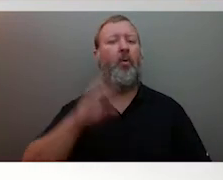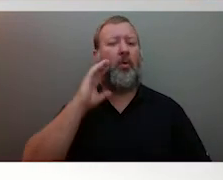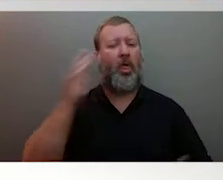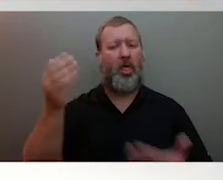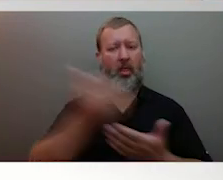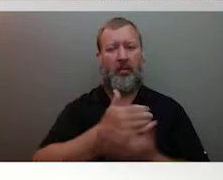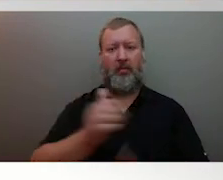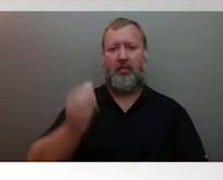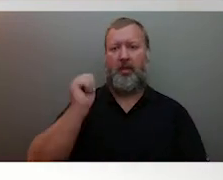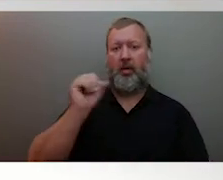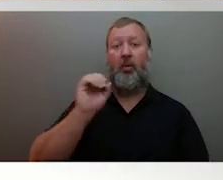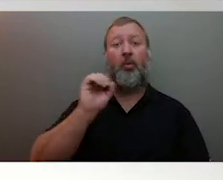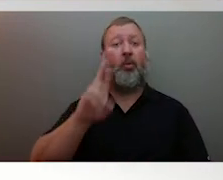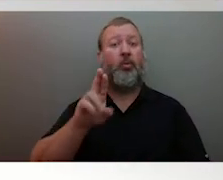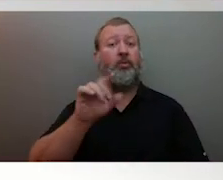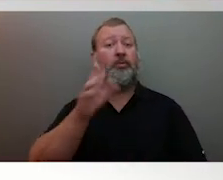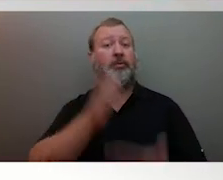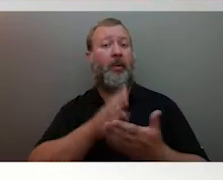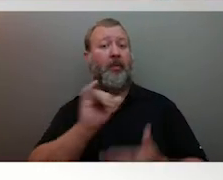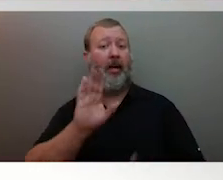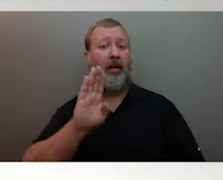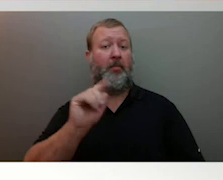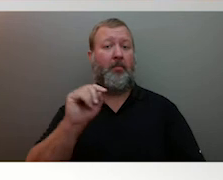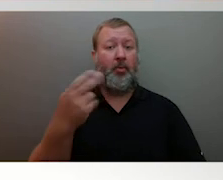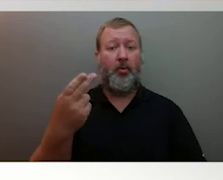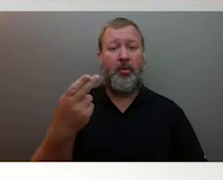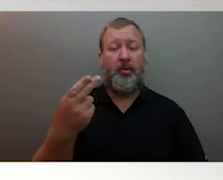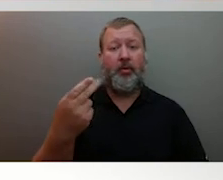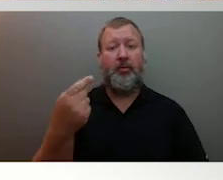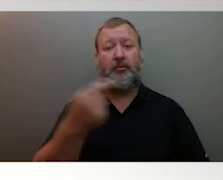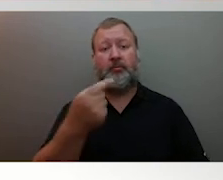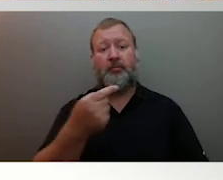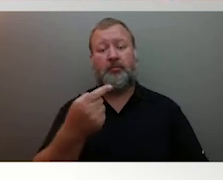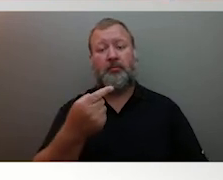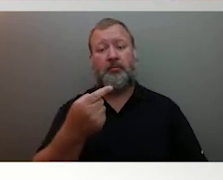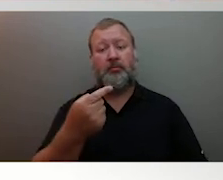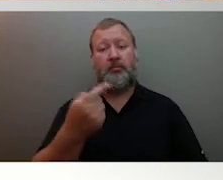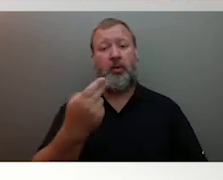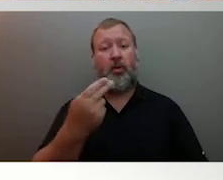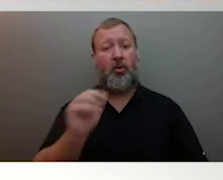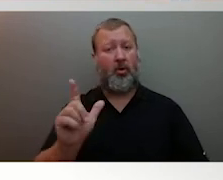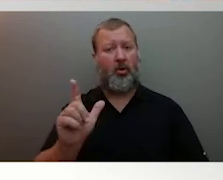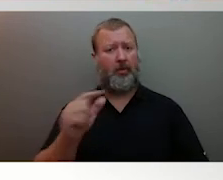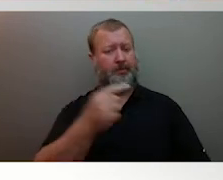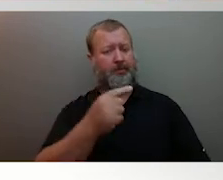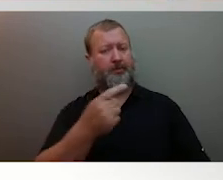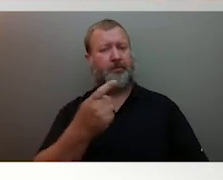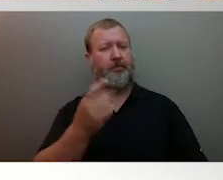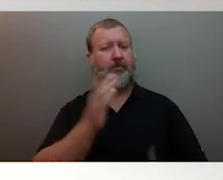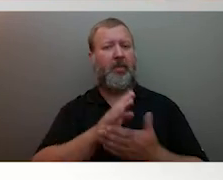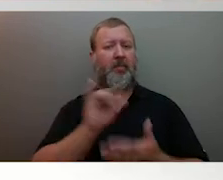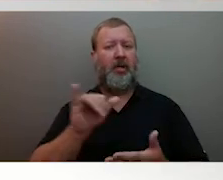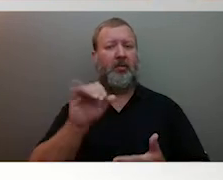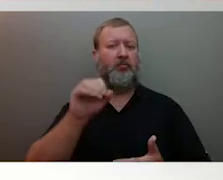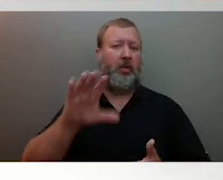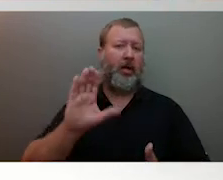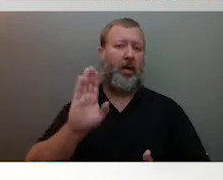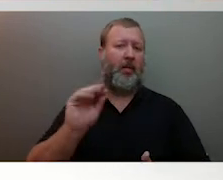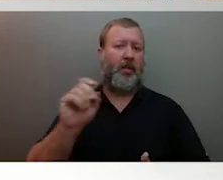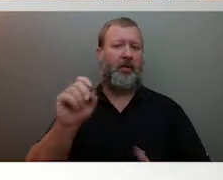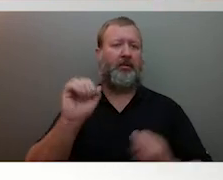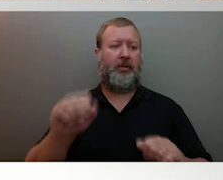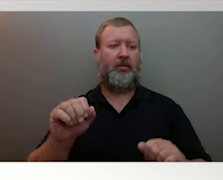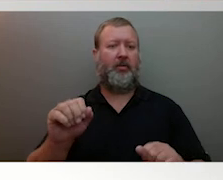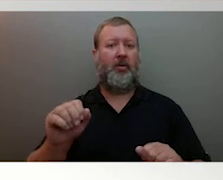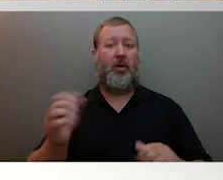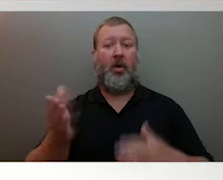collect them in the back, or you can stop by our booth in the exhibition area and you can drop it in our box. And we